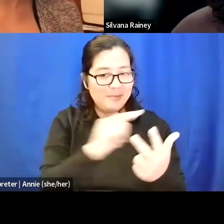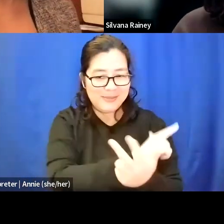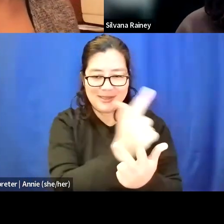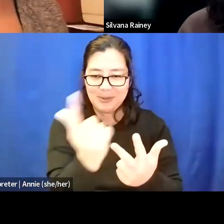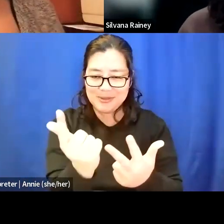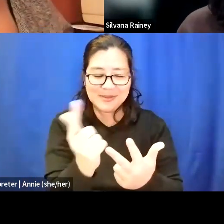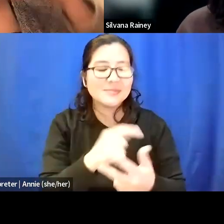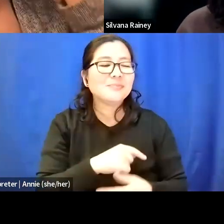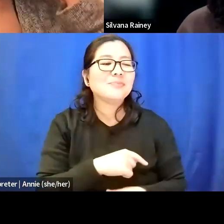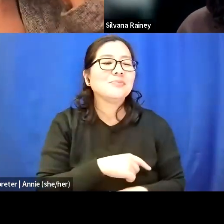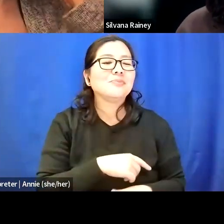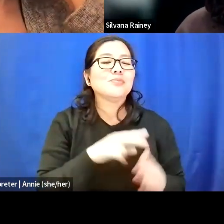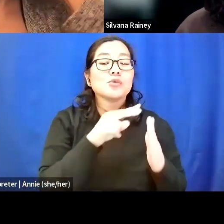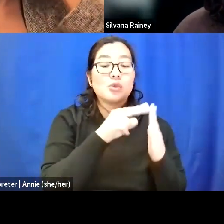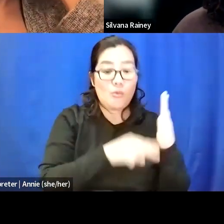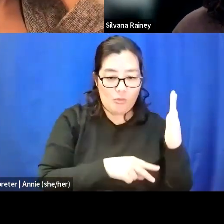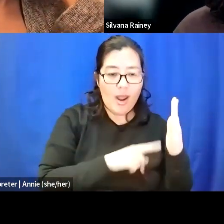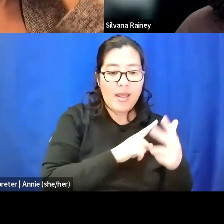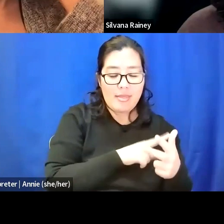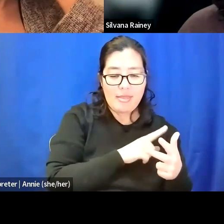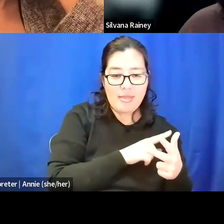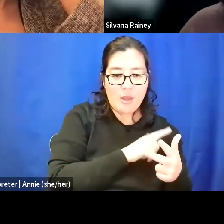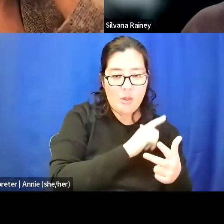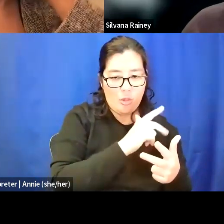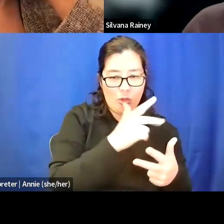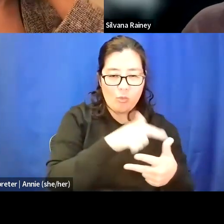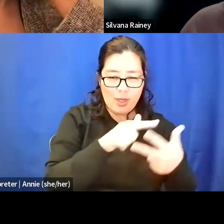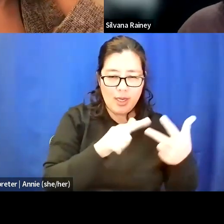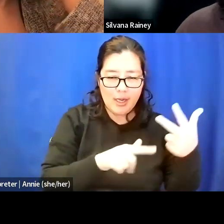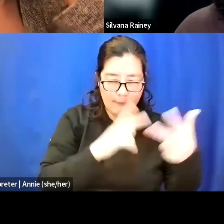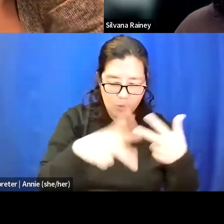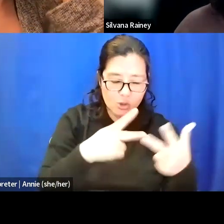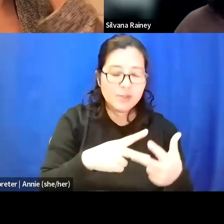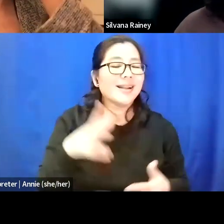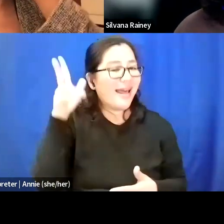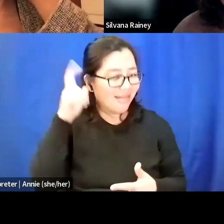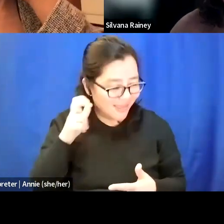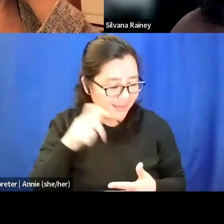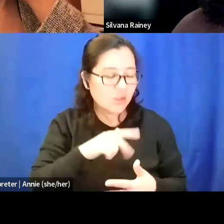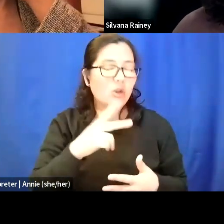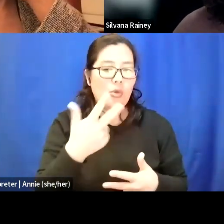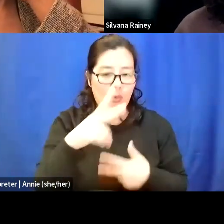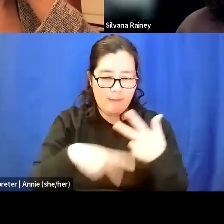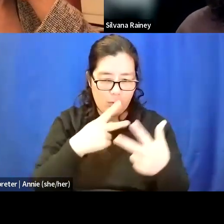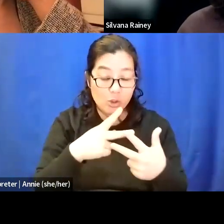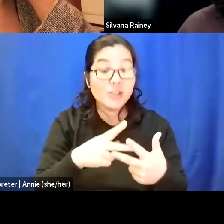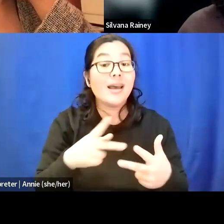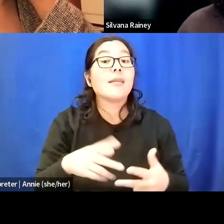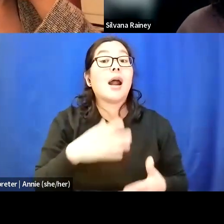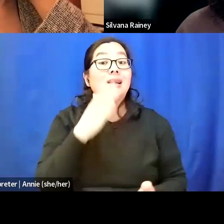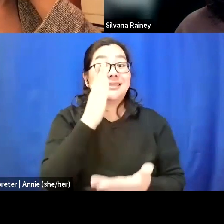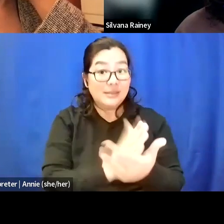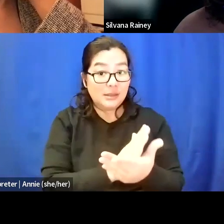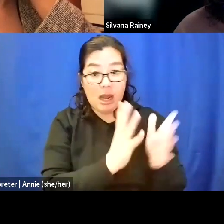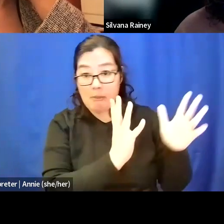And so I read the 3 versions. I listened to the 3 versions, and then I stopped, left alone,